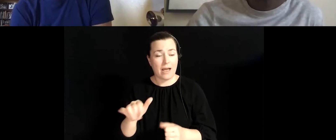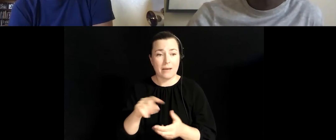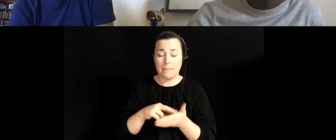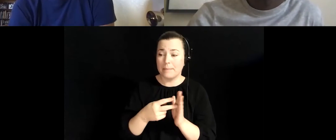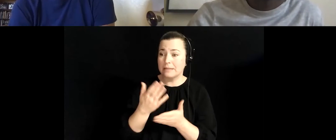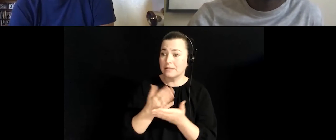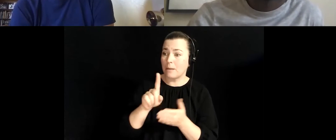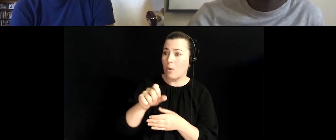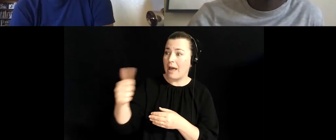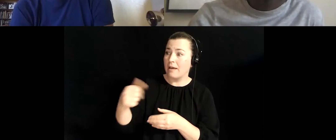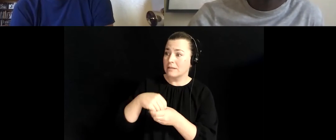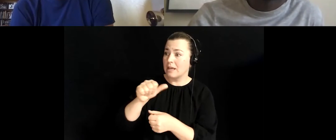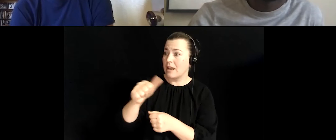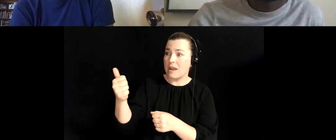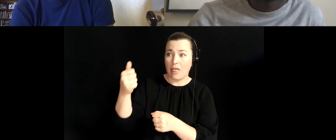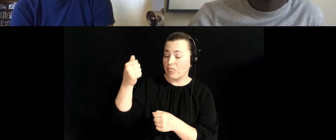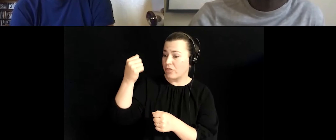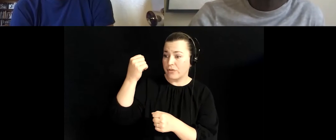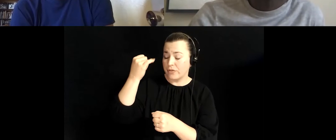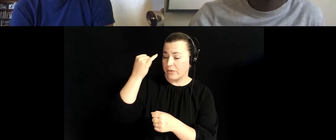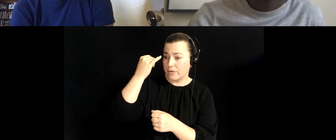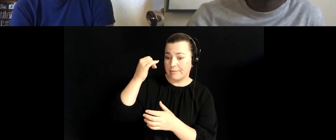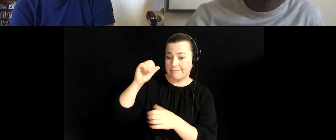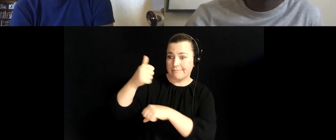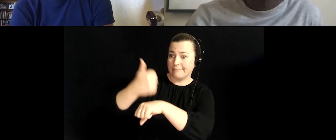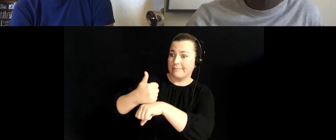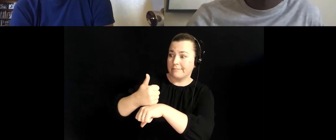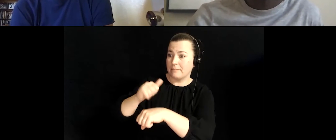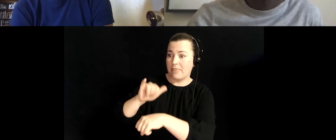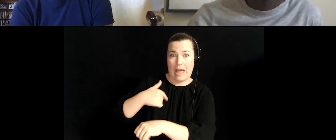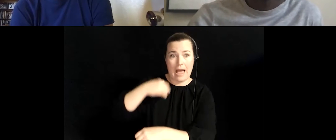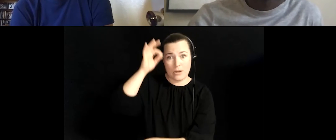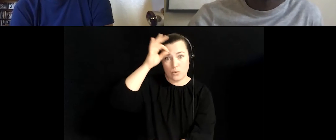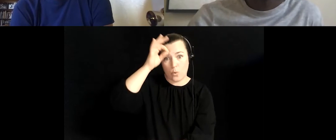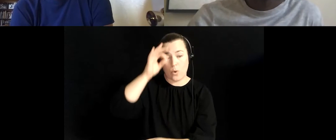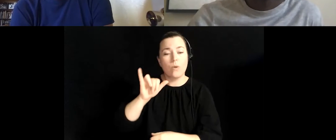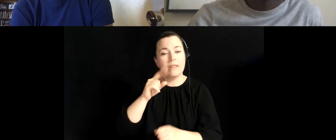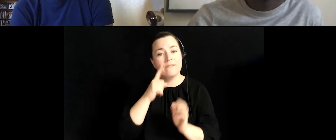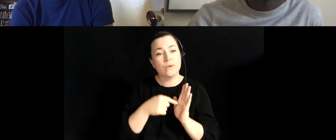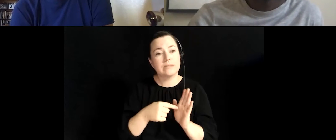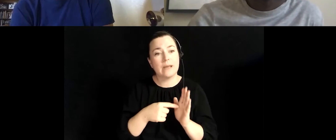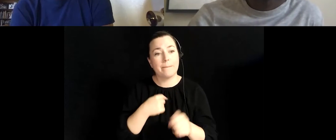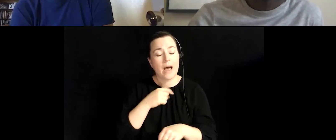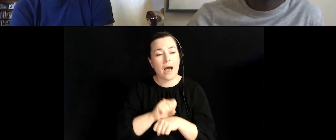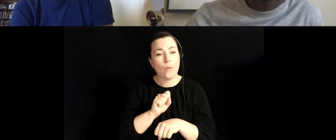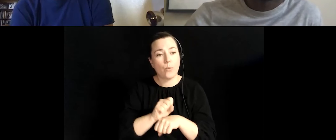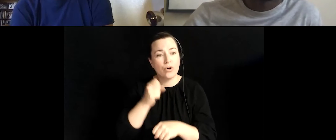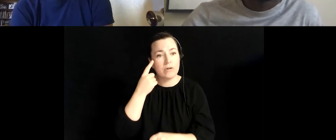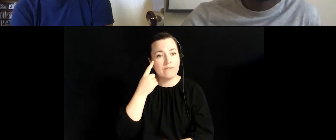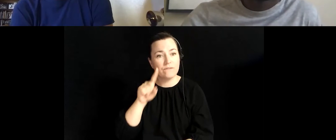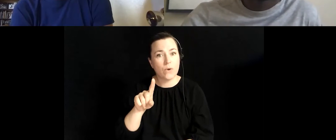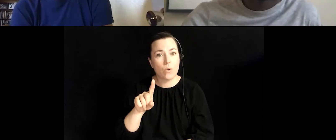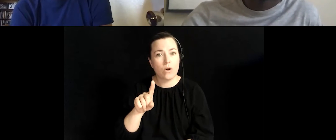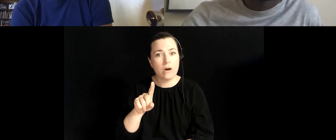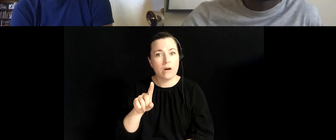other concept that I don't know, because for example, I work for Culture for All